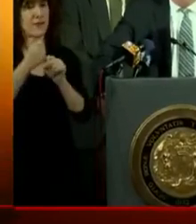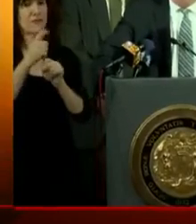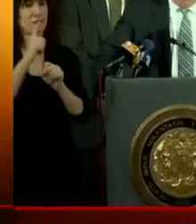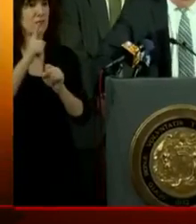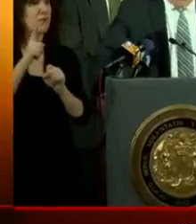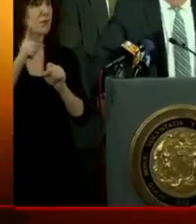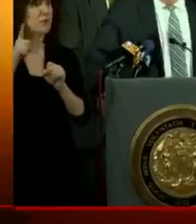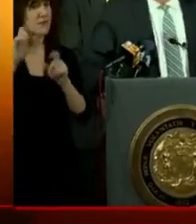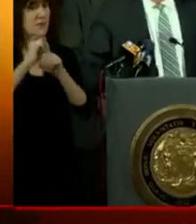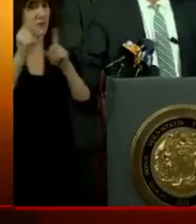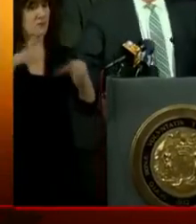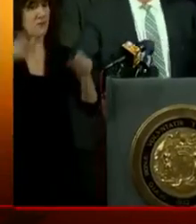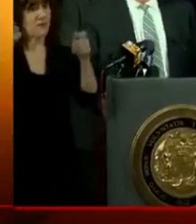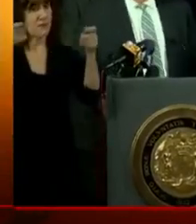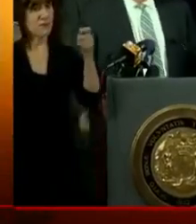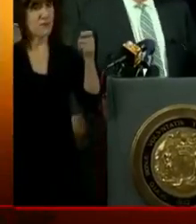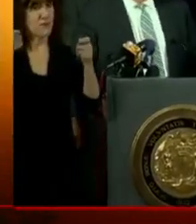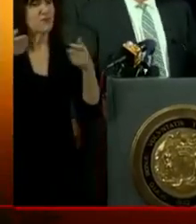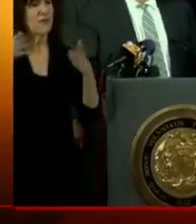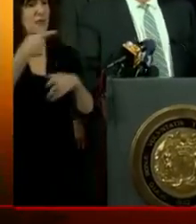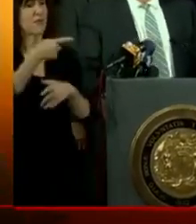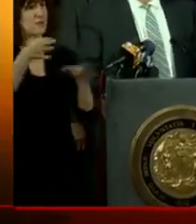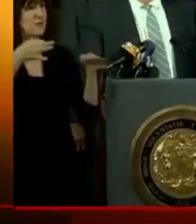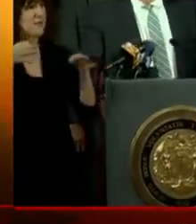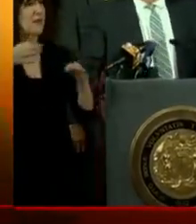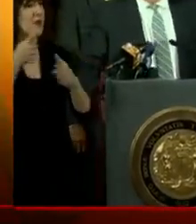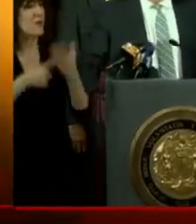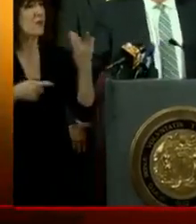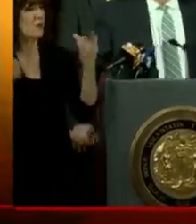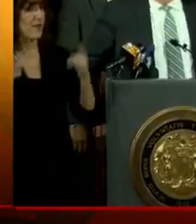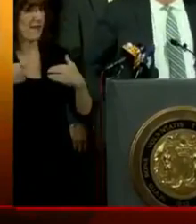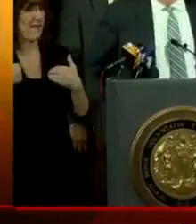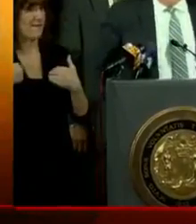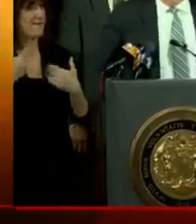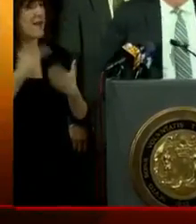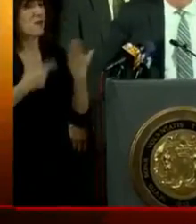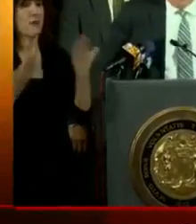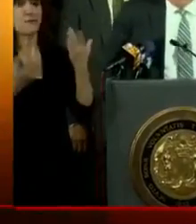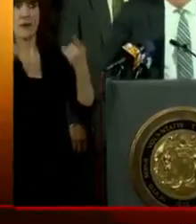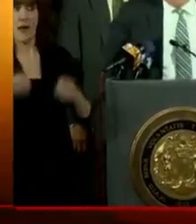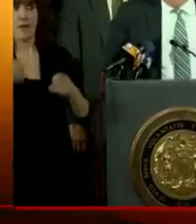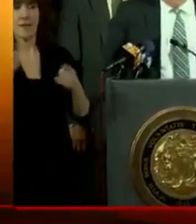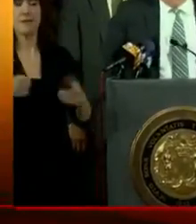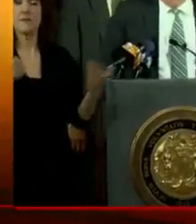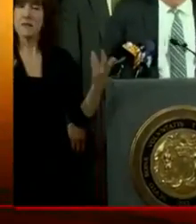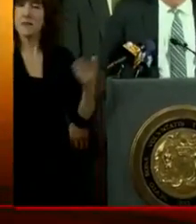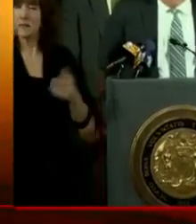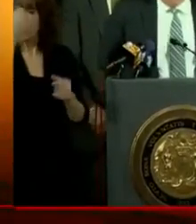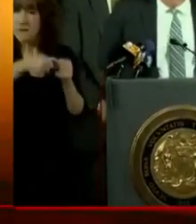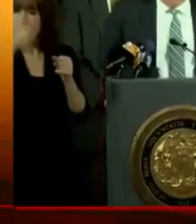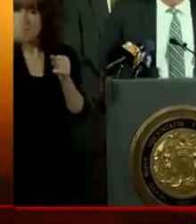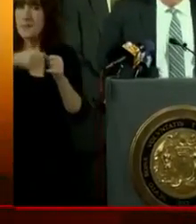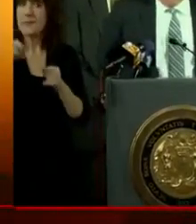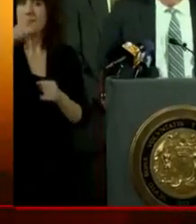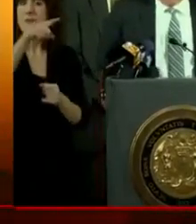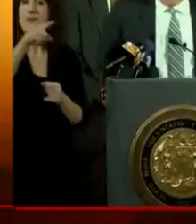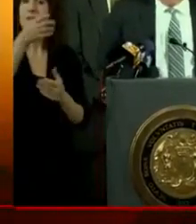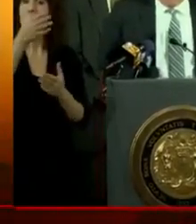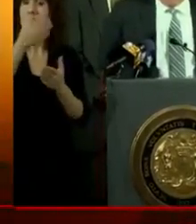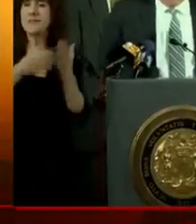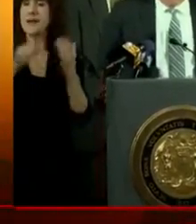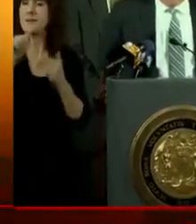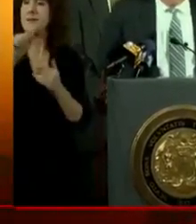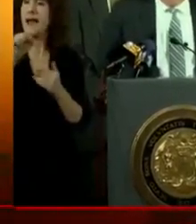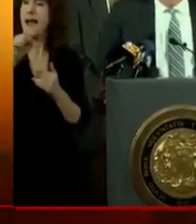under control. But I'll let General Singh talk about what assets they have available and what might be happening. And keep in mind that some assets